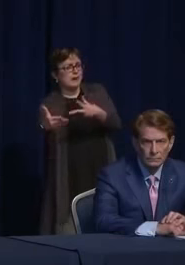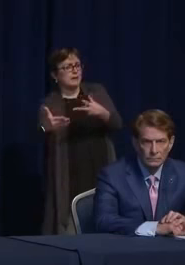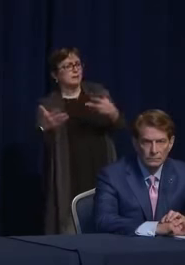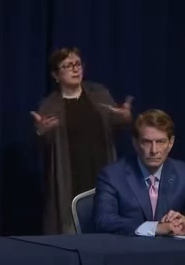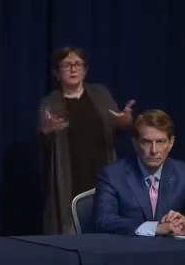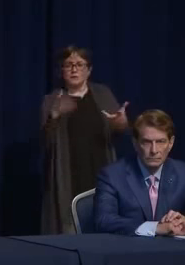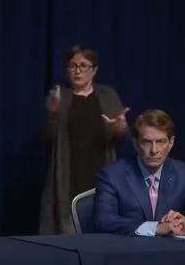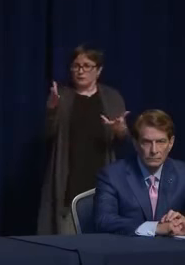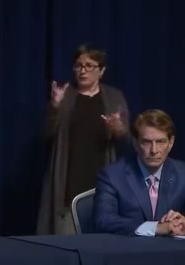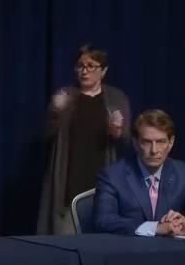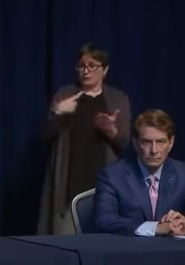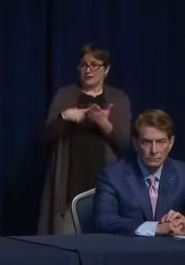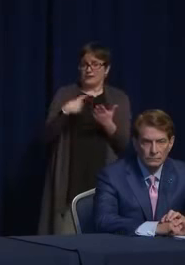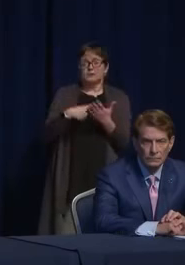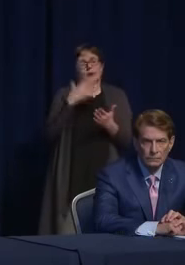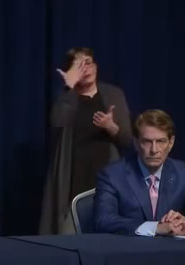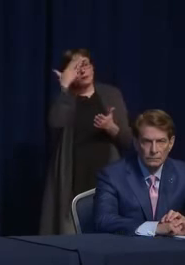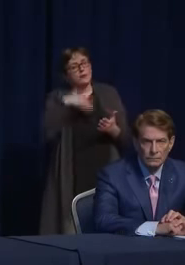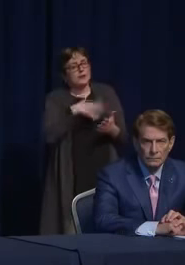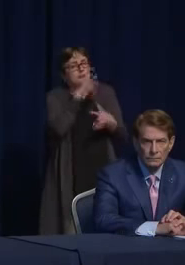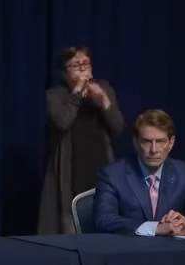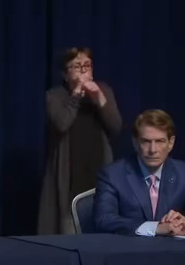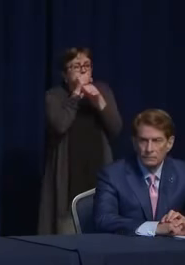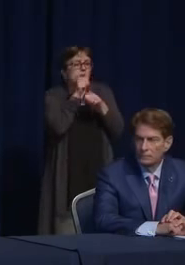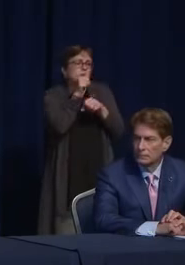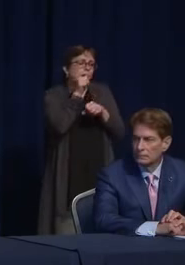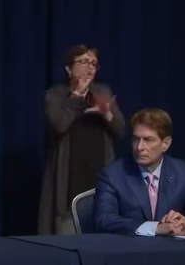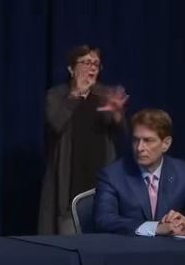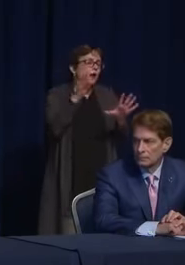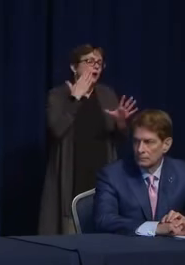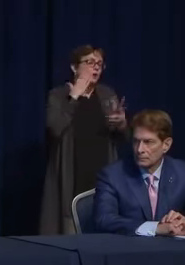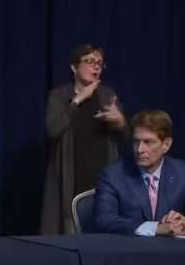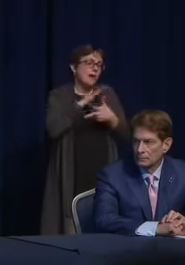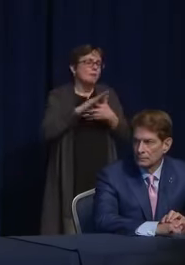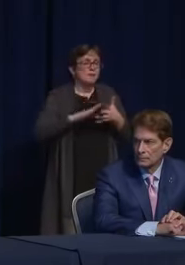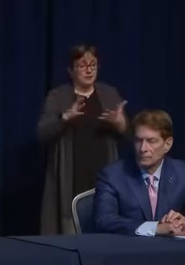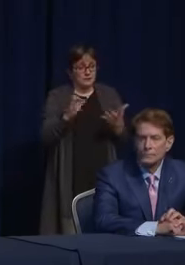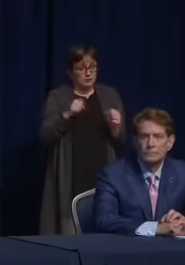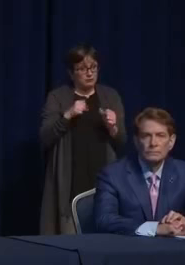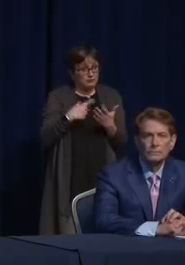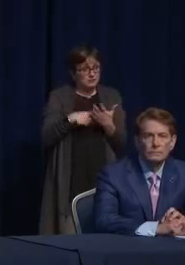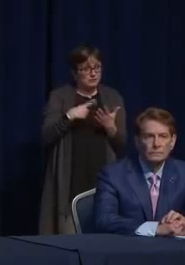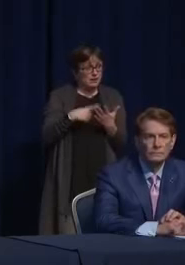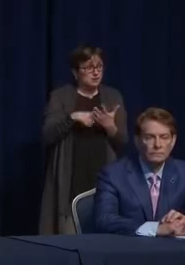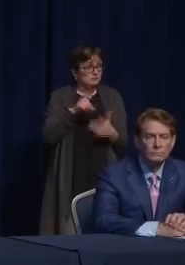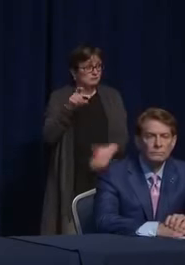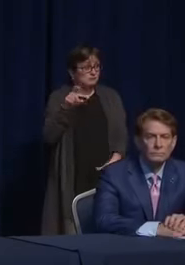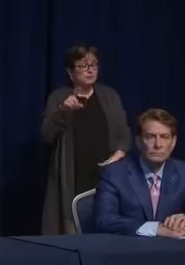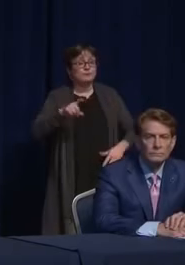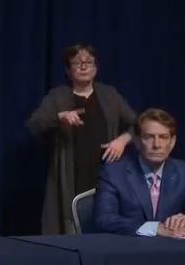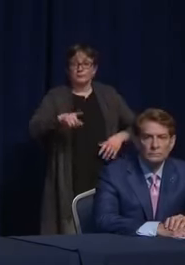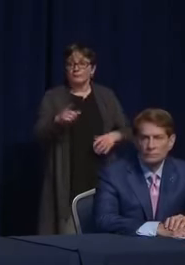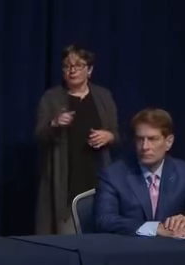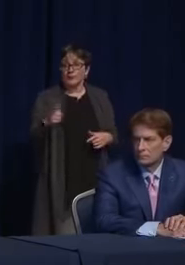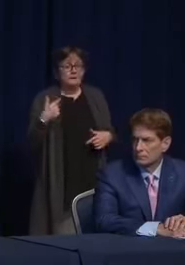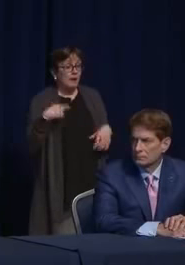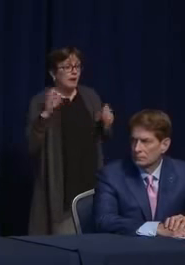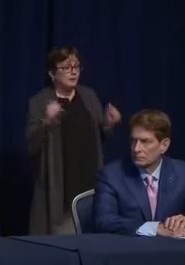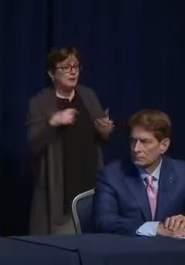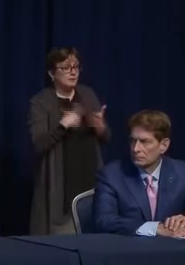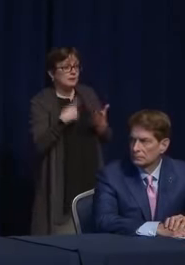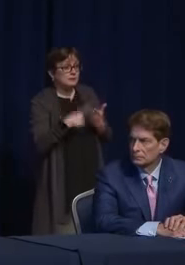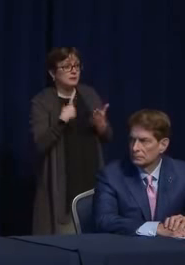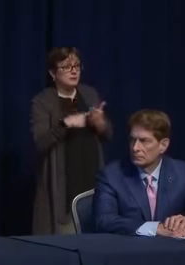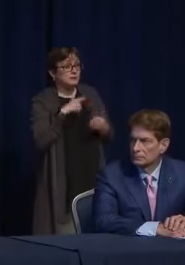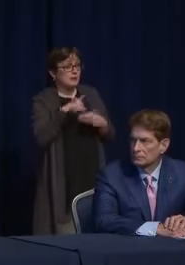understand privacy concerns, Yep. but weigh in? So on the last point, the answer is we are prepared to discuss it, because I actually